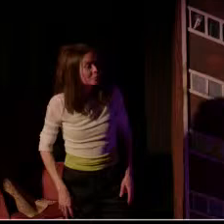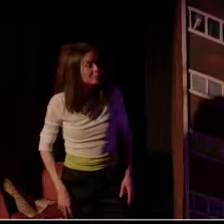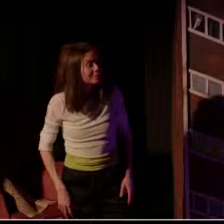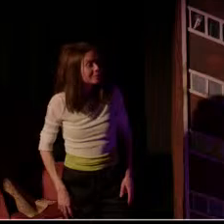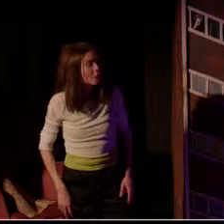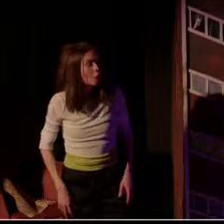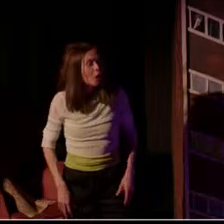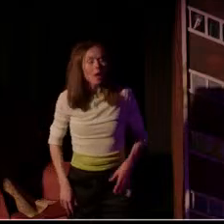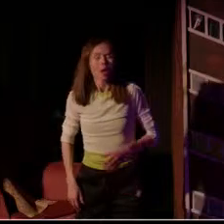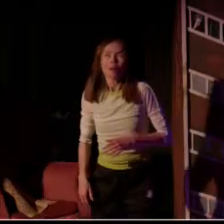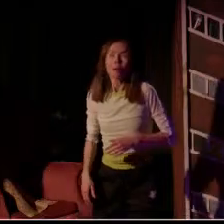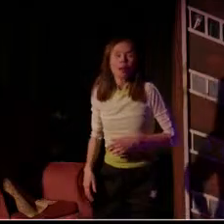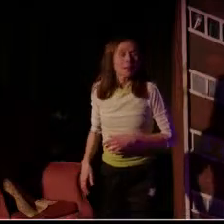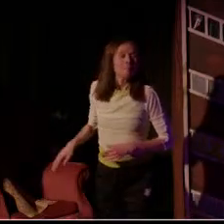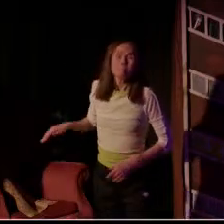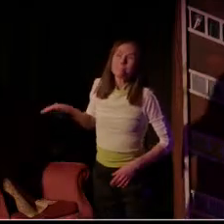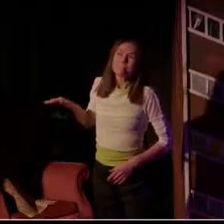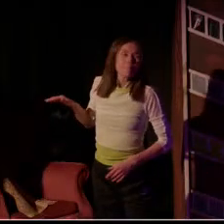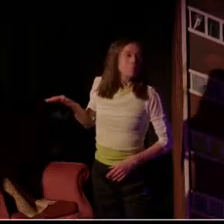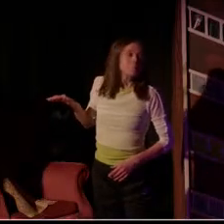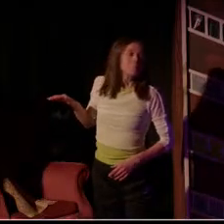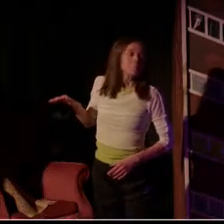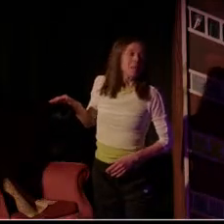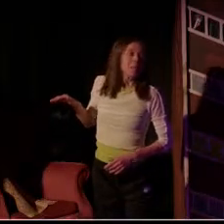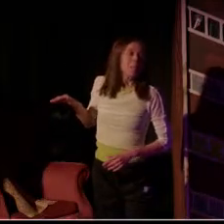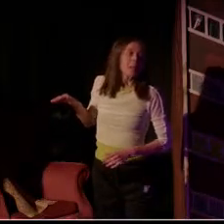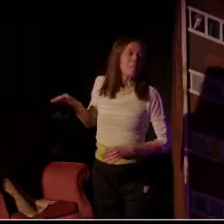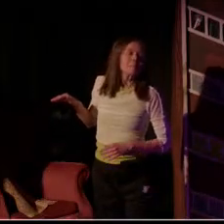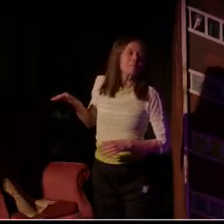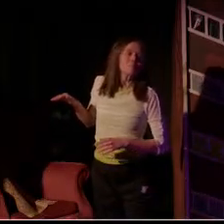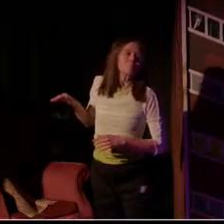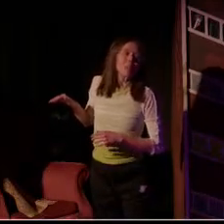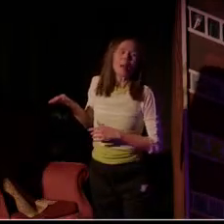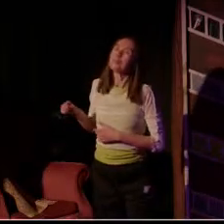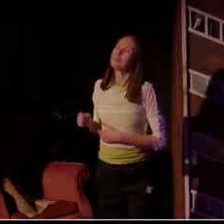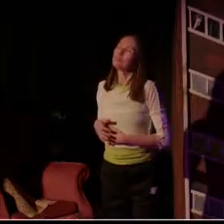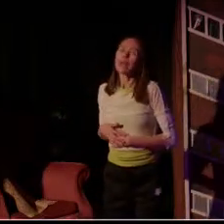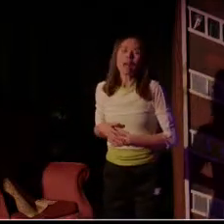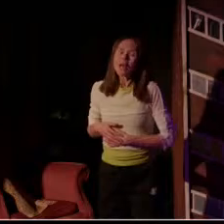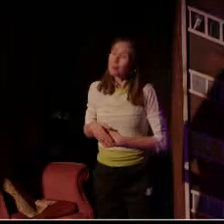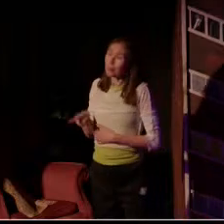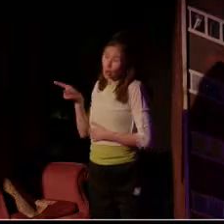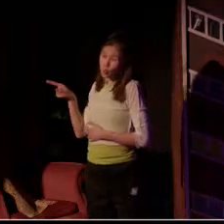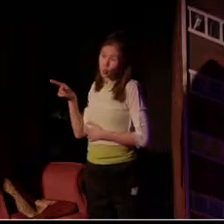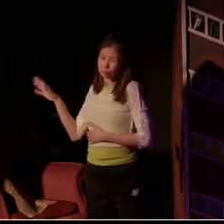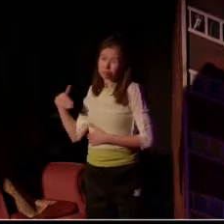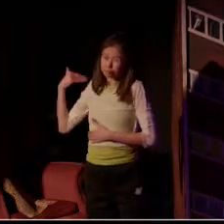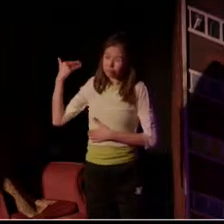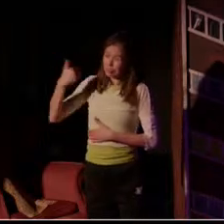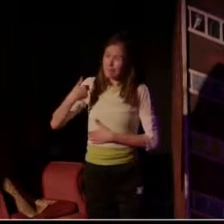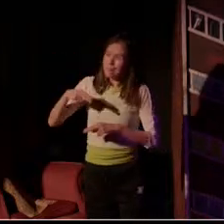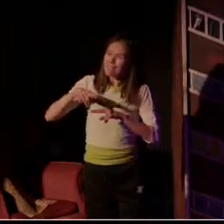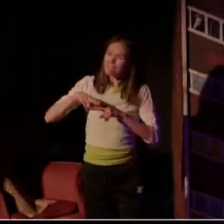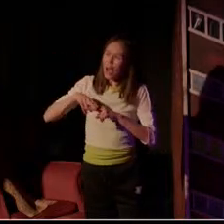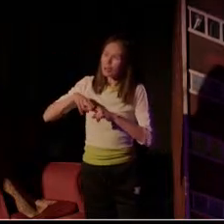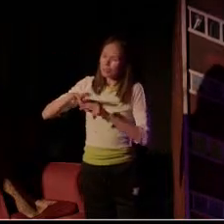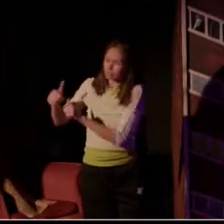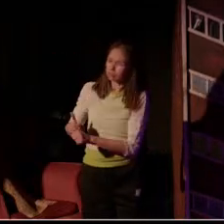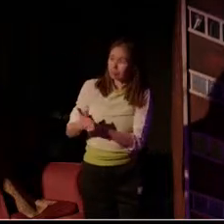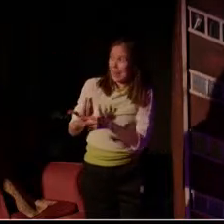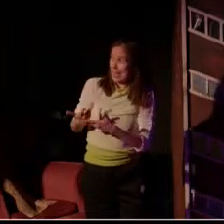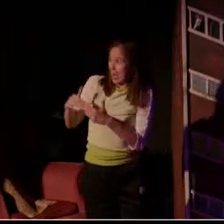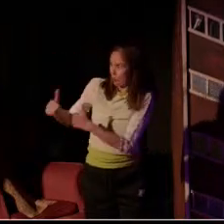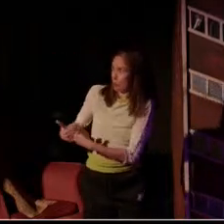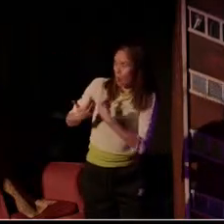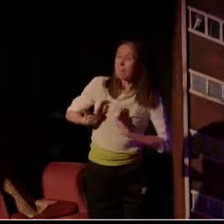upon. Camillo, caretaker of my father, now of me, the medicine of our house.